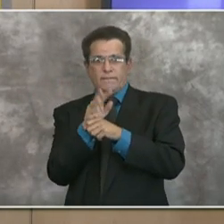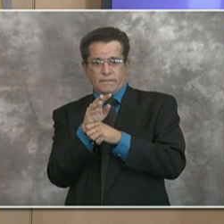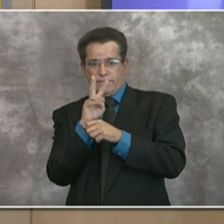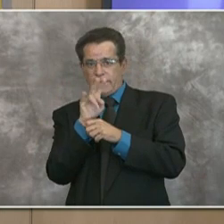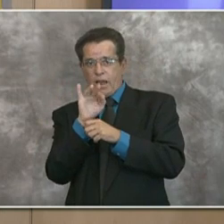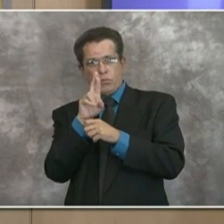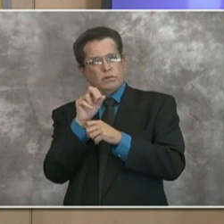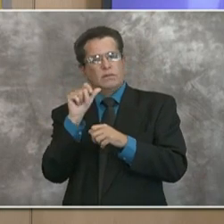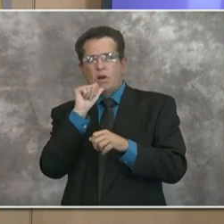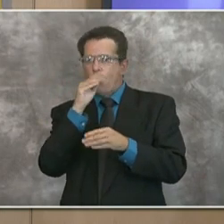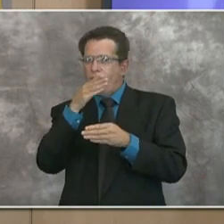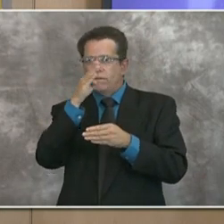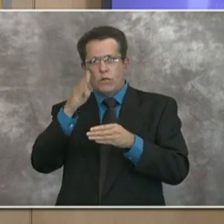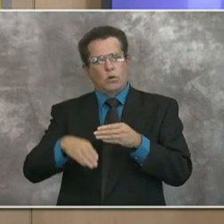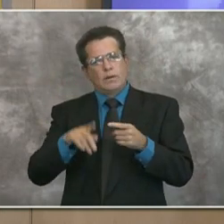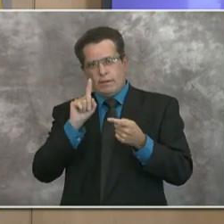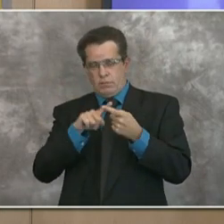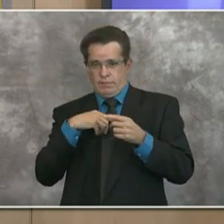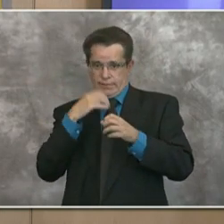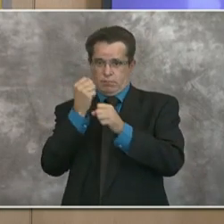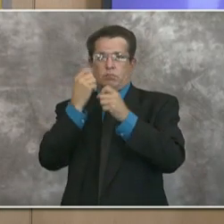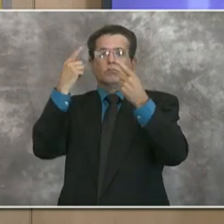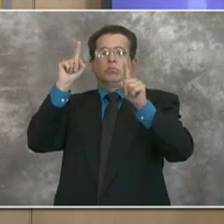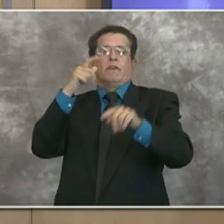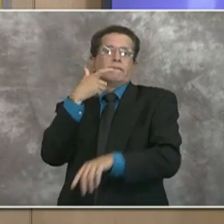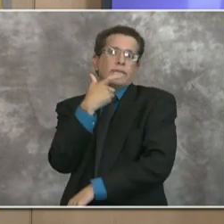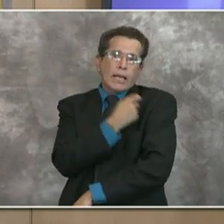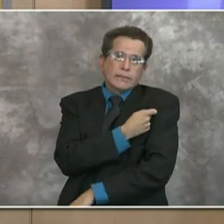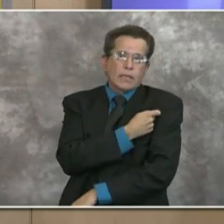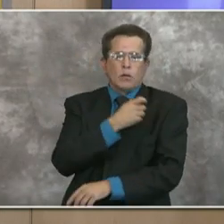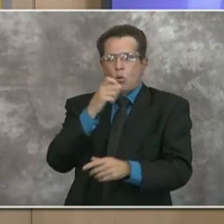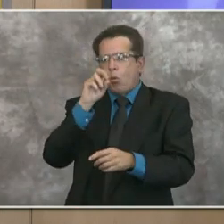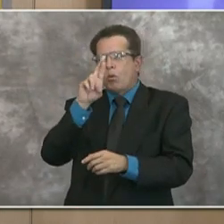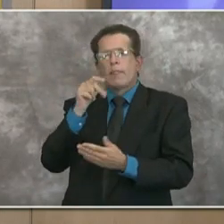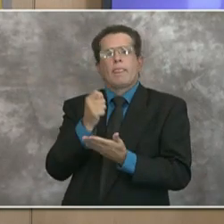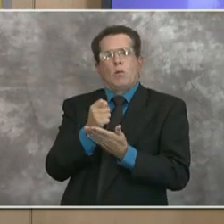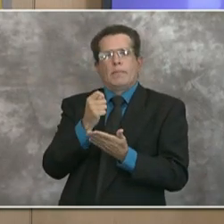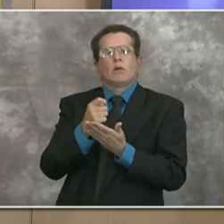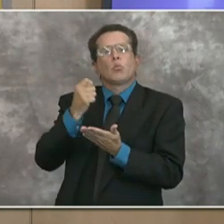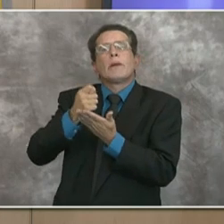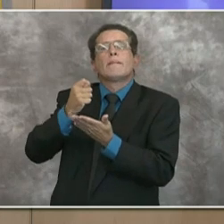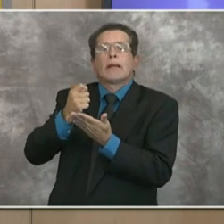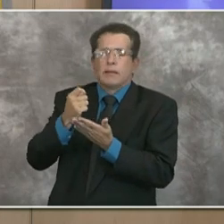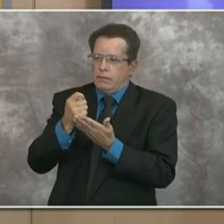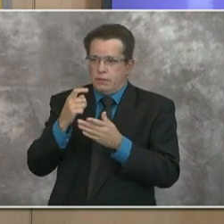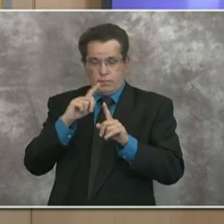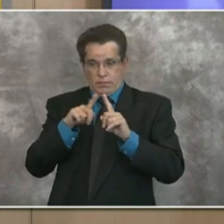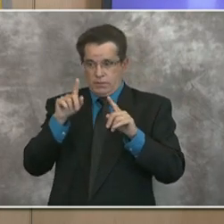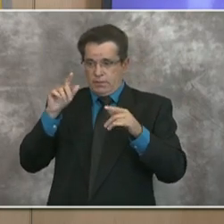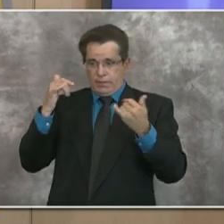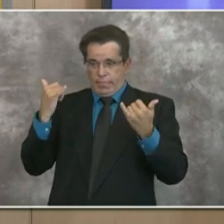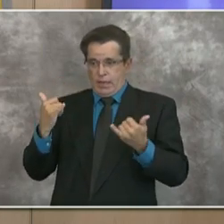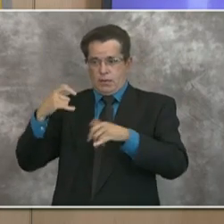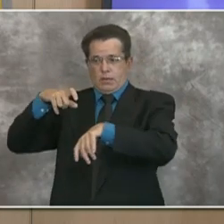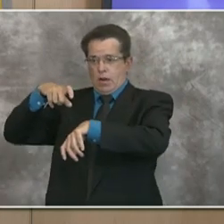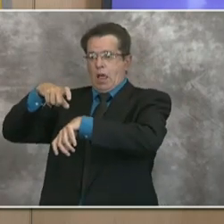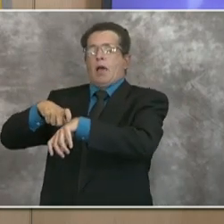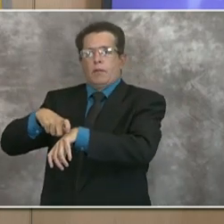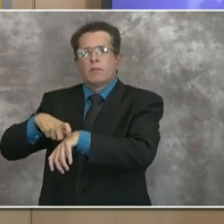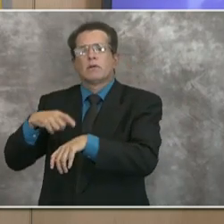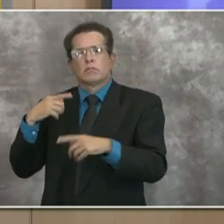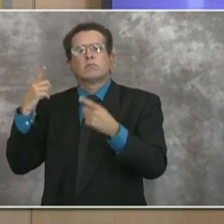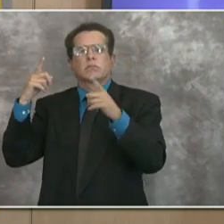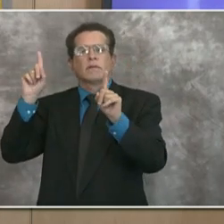be over until we have a vaccine or widespread therapeutic treatment. Only at that point will